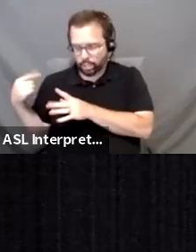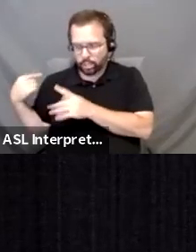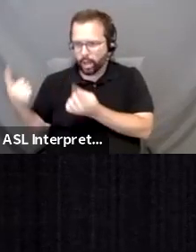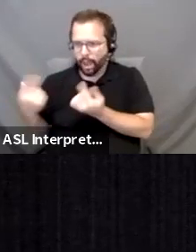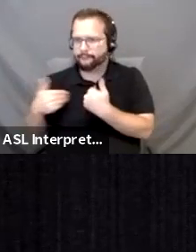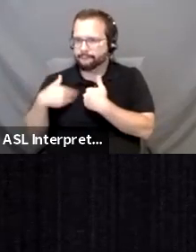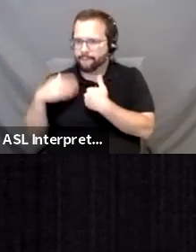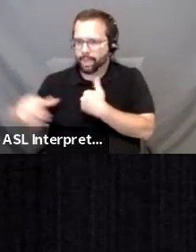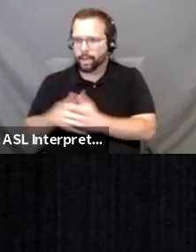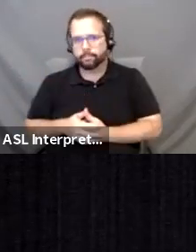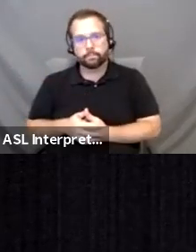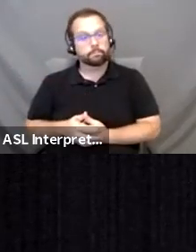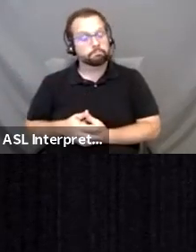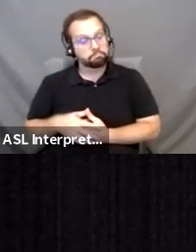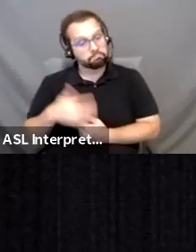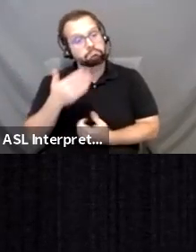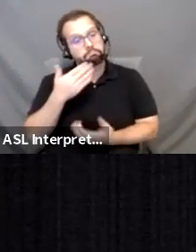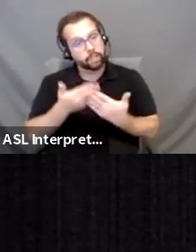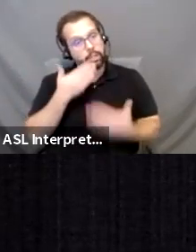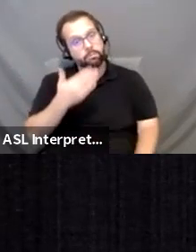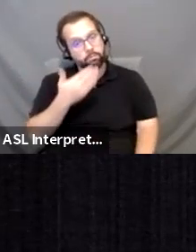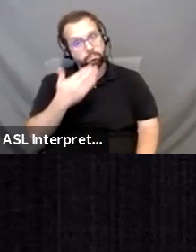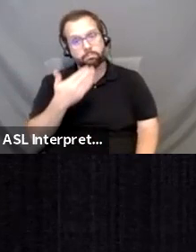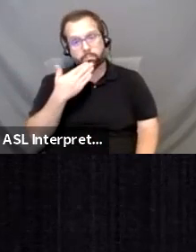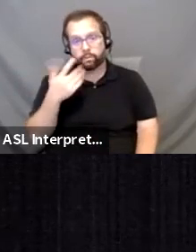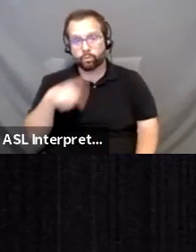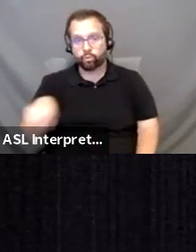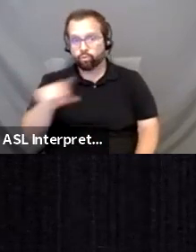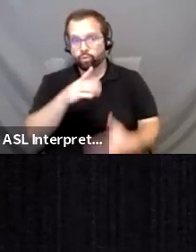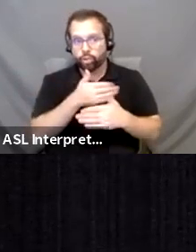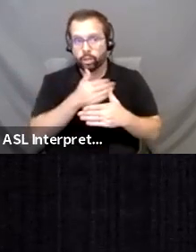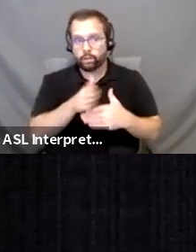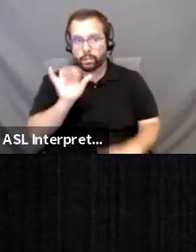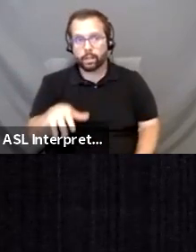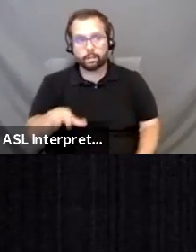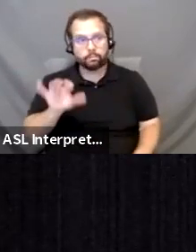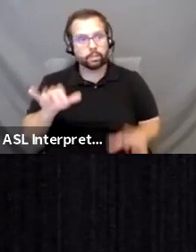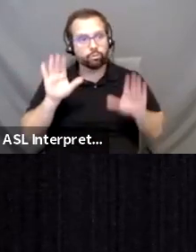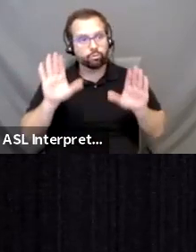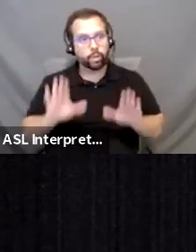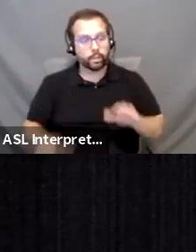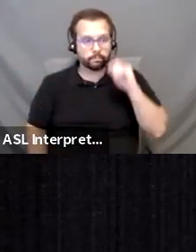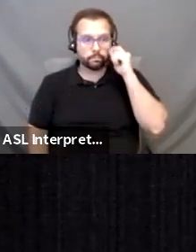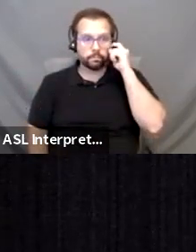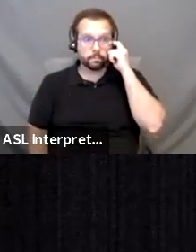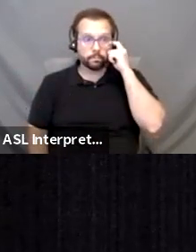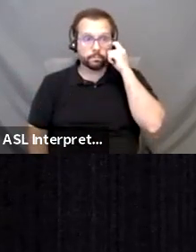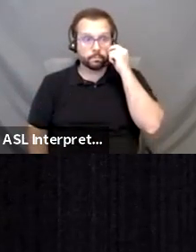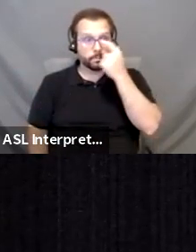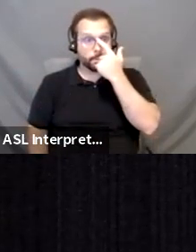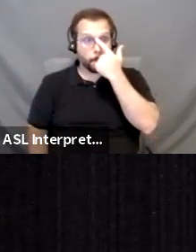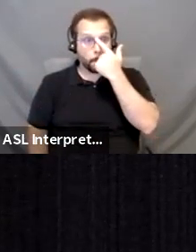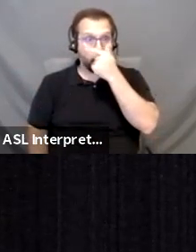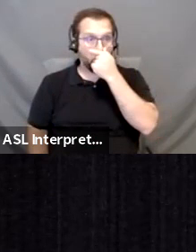So thank you for sharing all of those. Those are really great. And I guess,